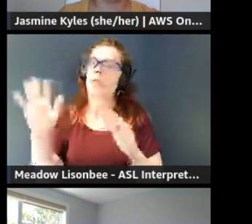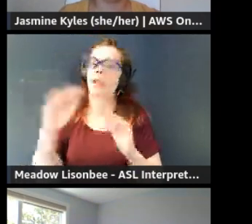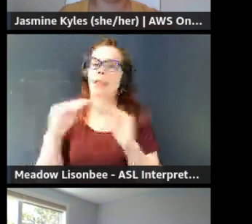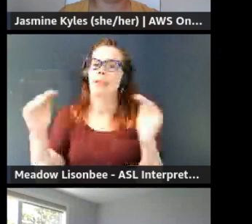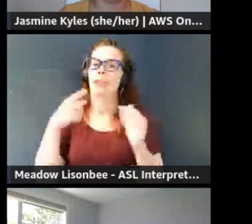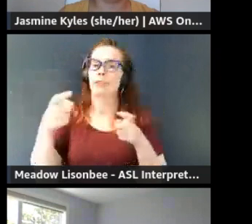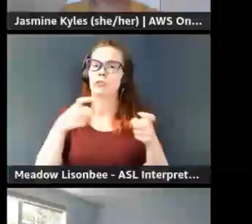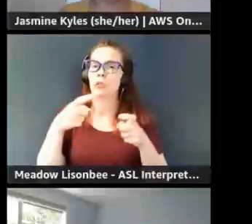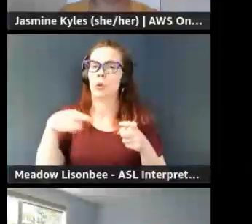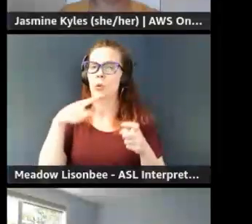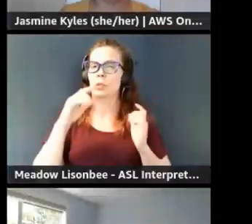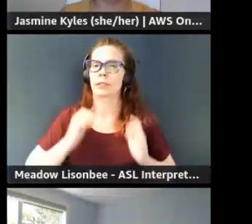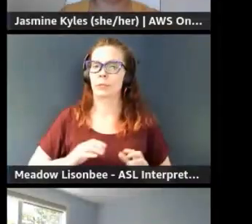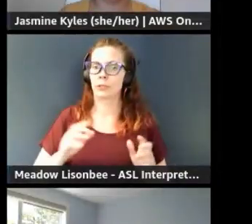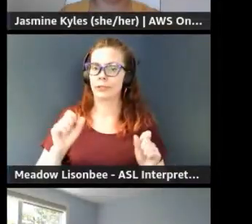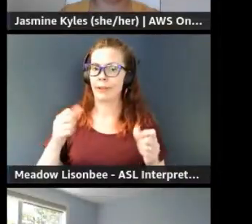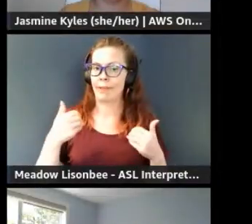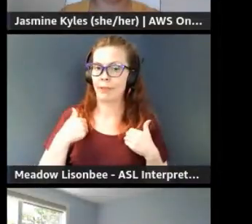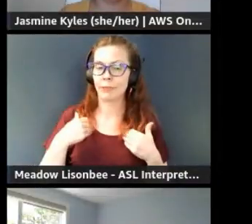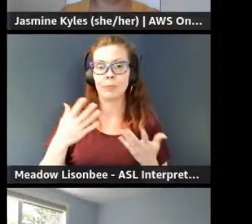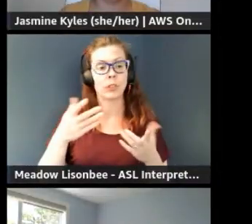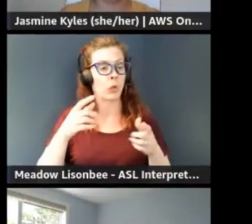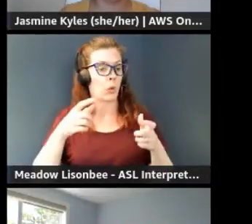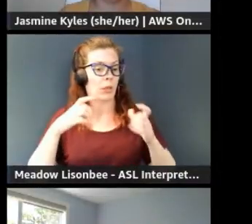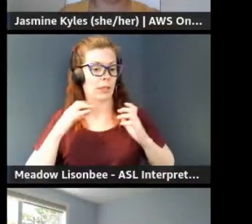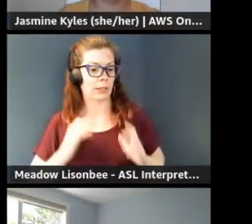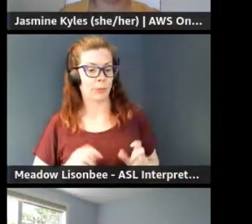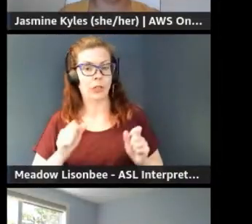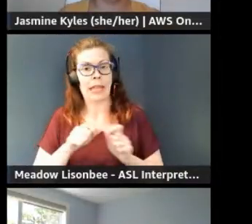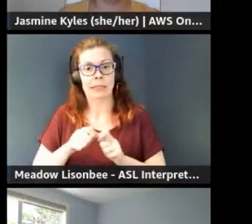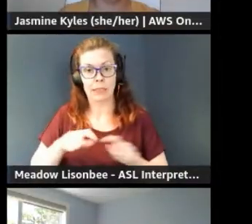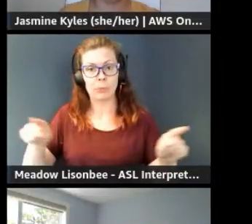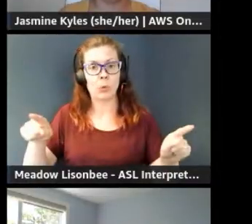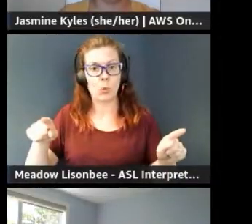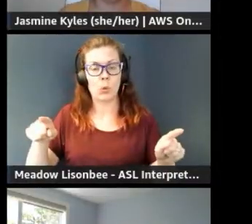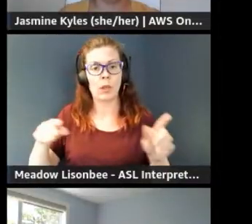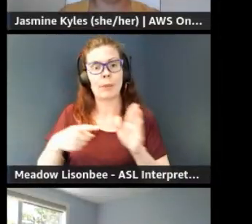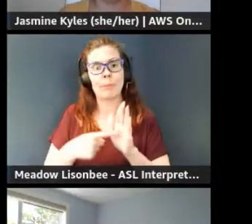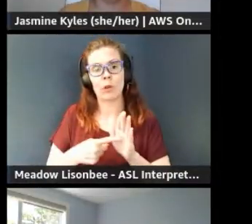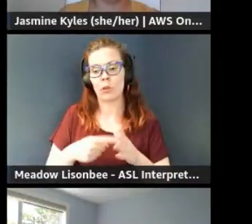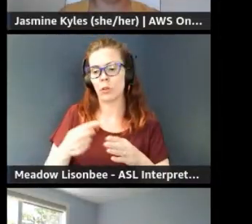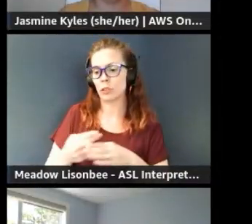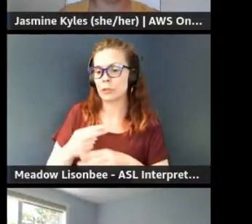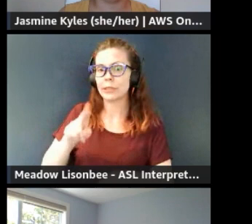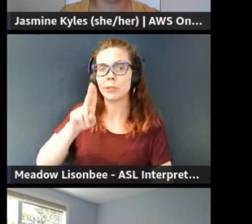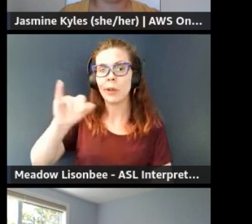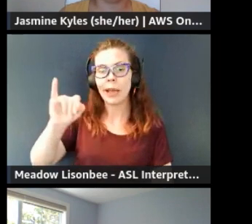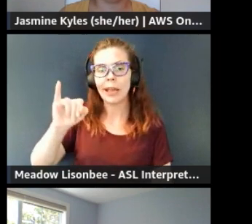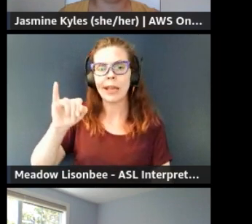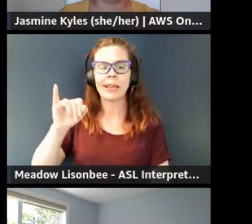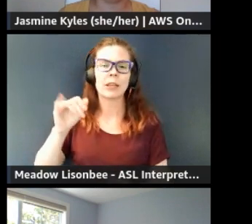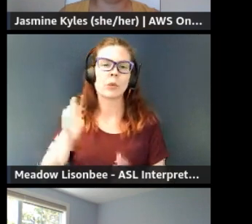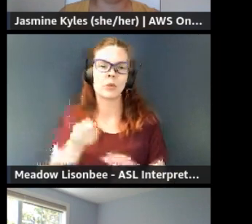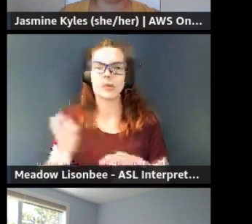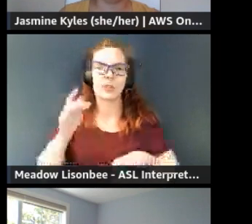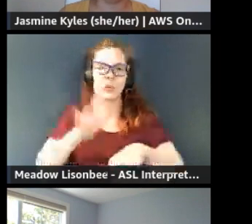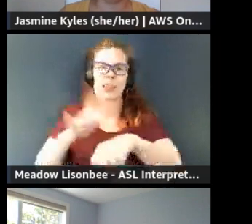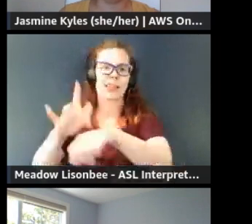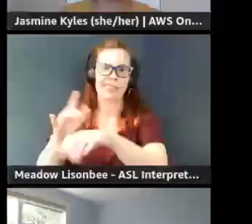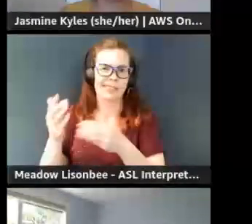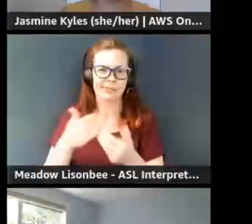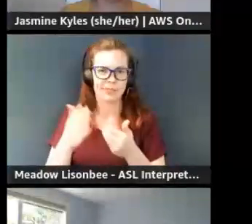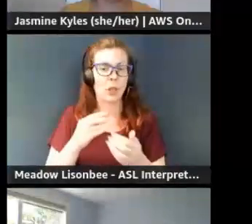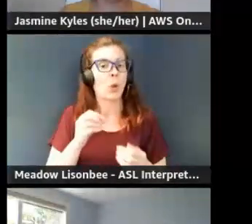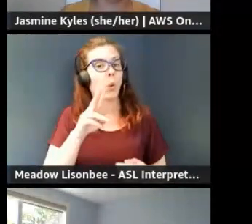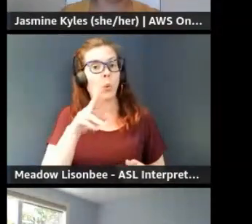customers can have. So customers can deploy models using UI with just a couple of clicks, or they can